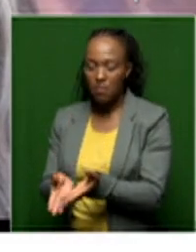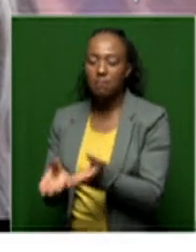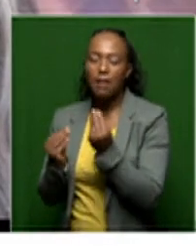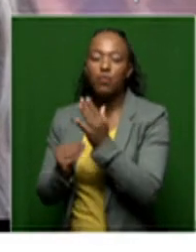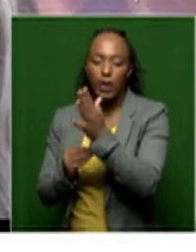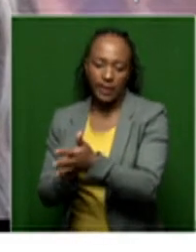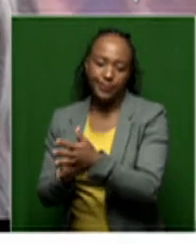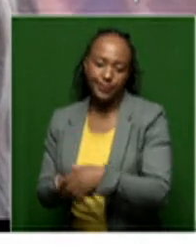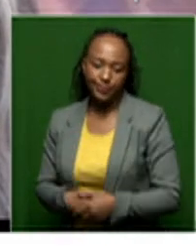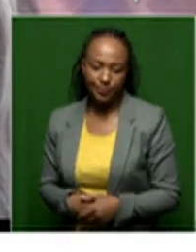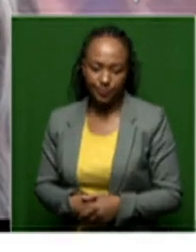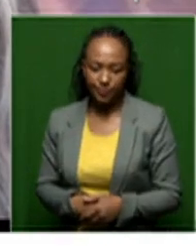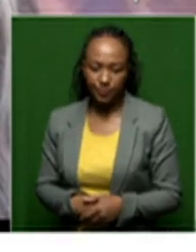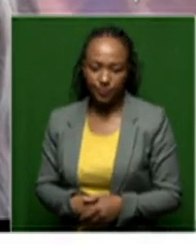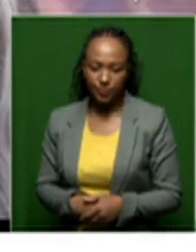the reality.